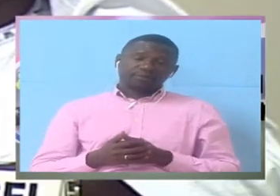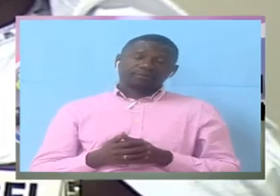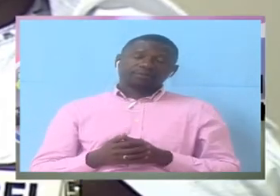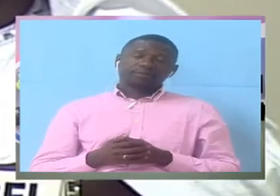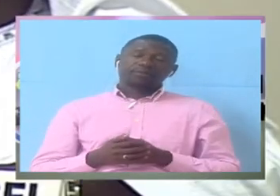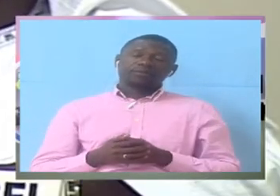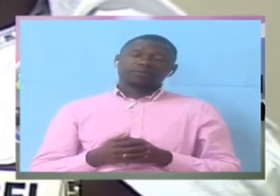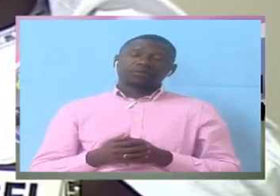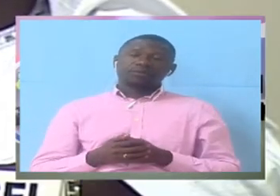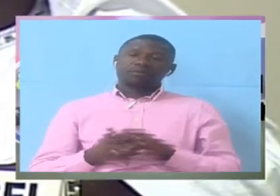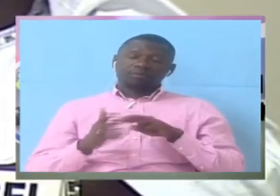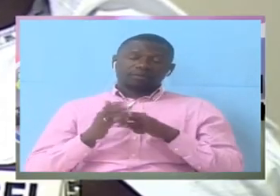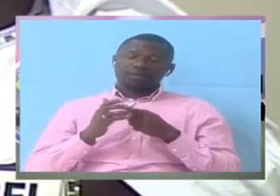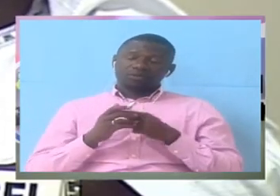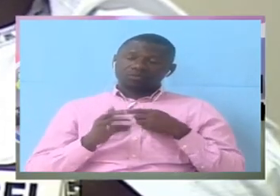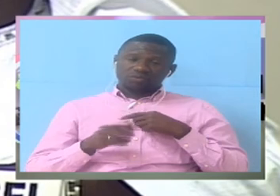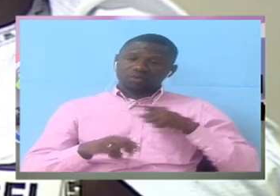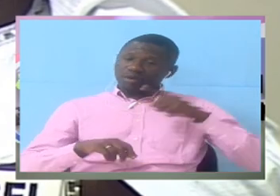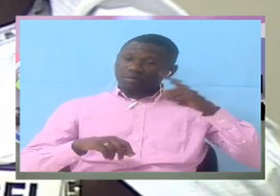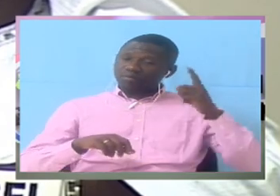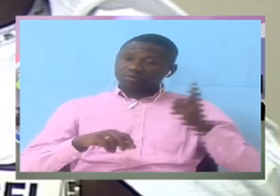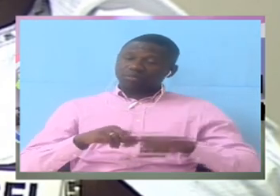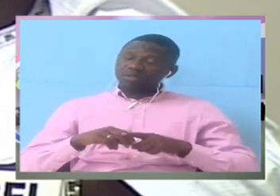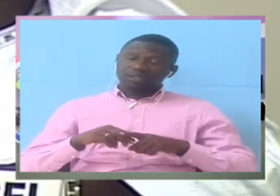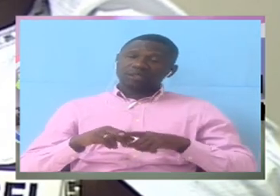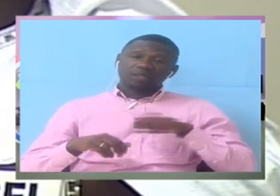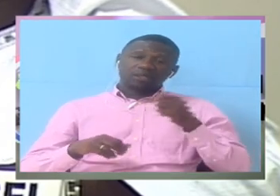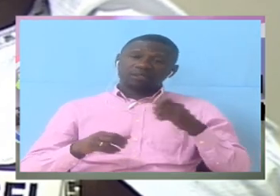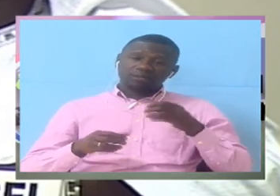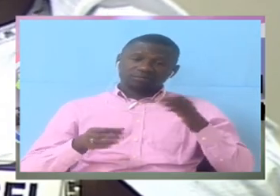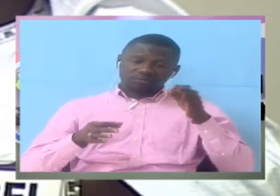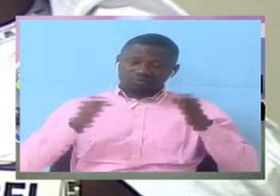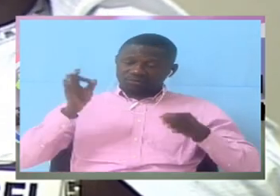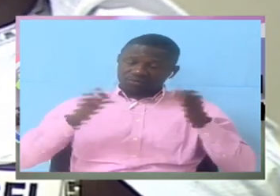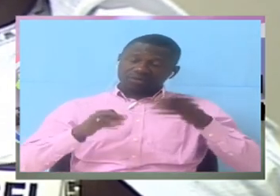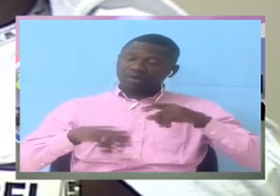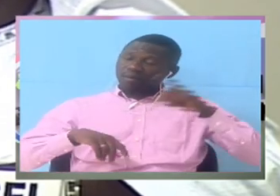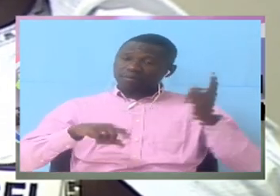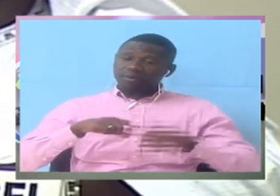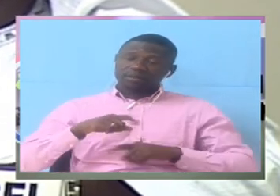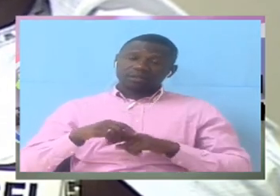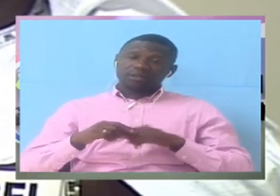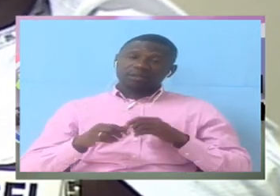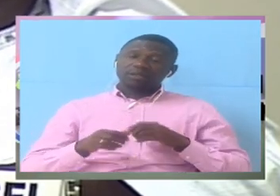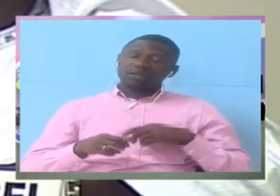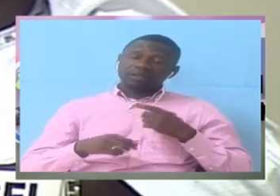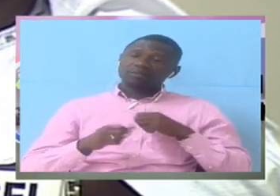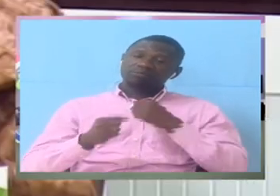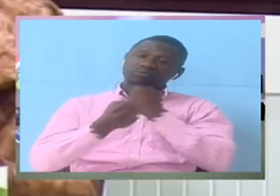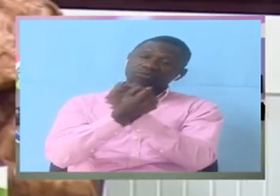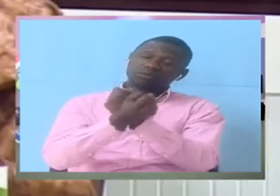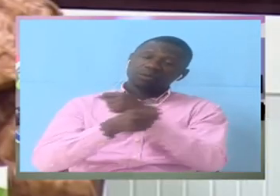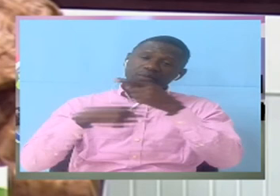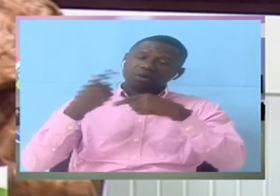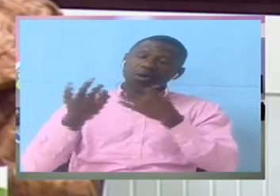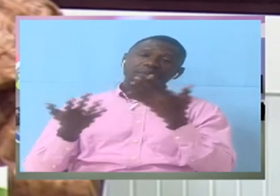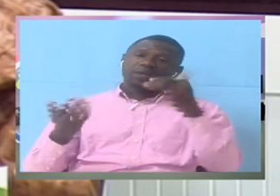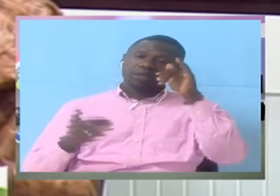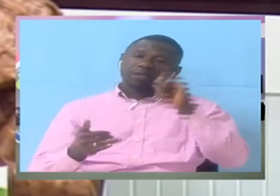and convicted. Le natal kitindi lawa natal muta. Ah, yes. You are sentenced to what? Natal sorong